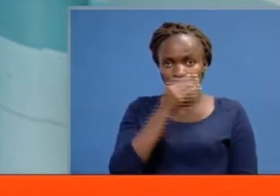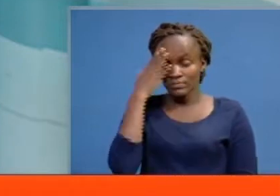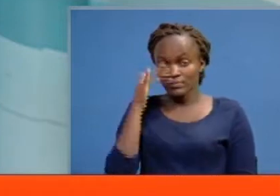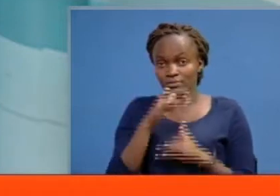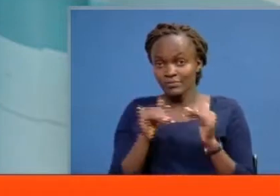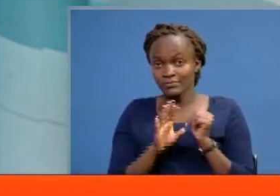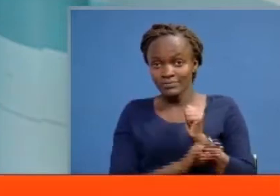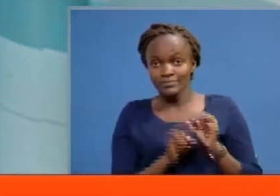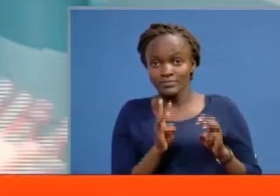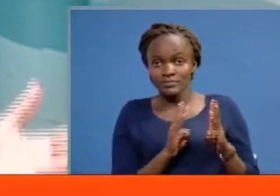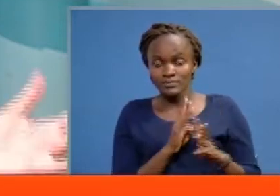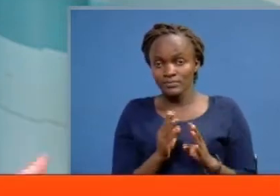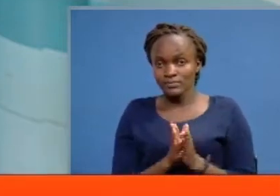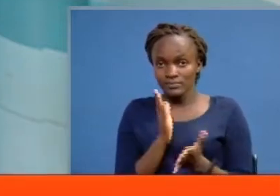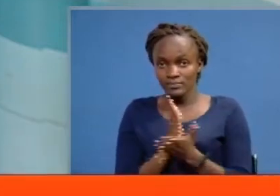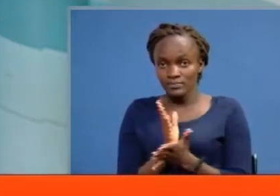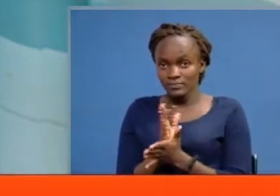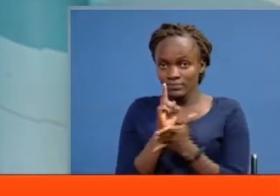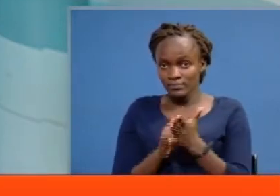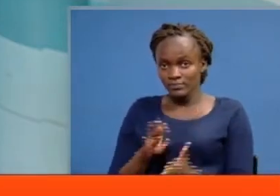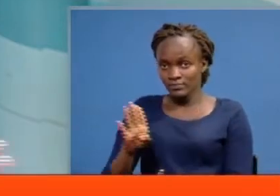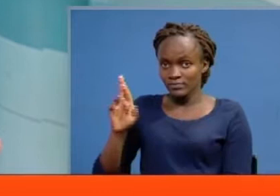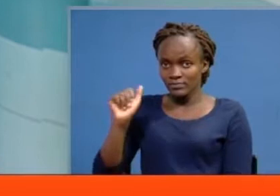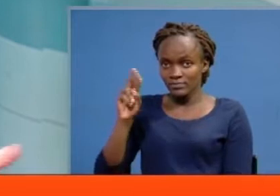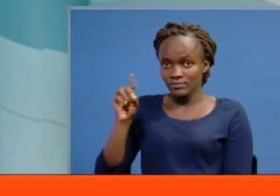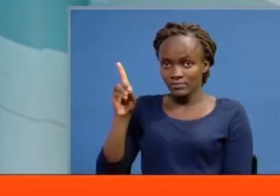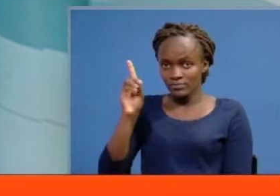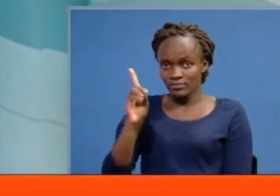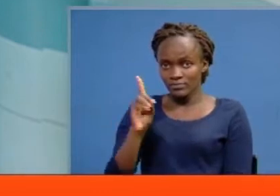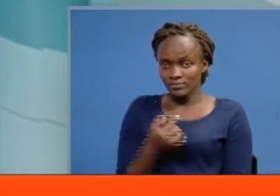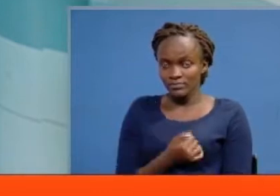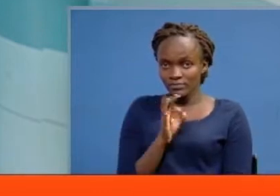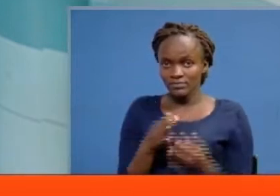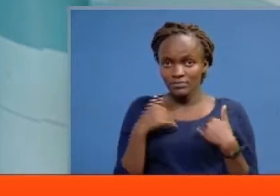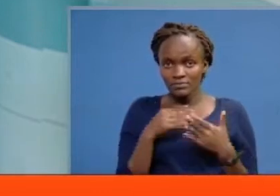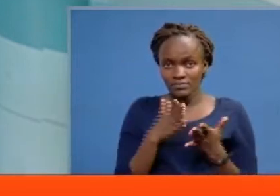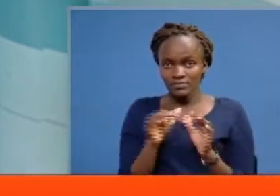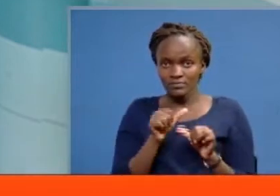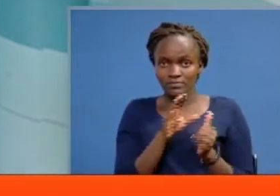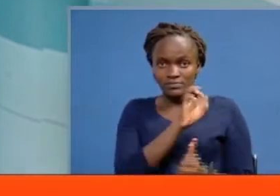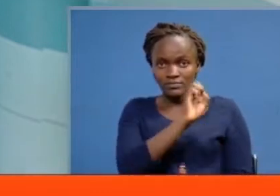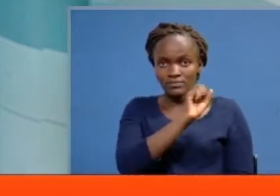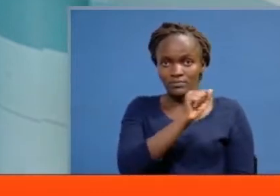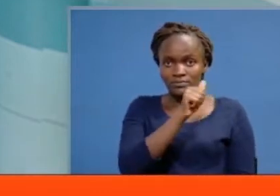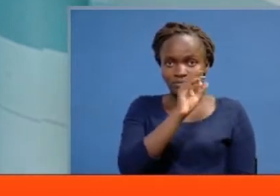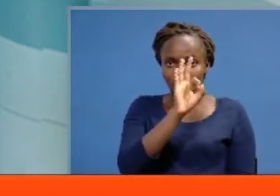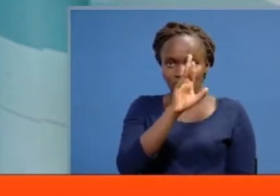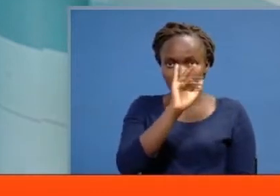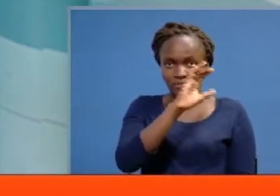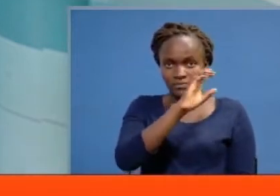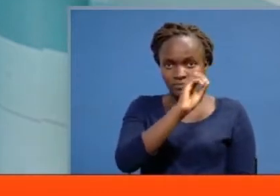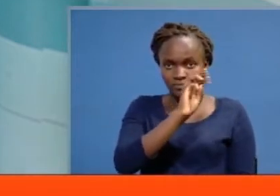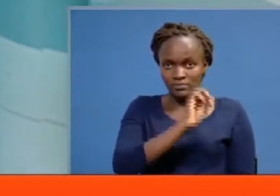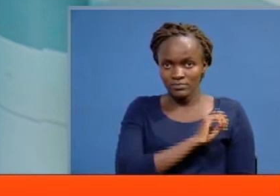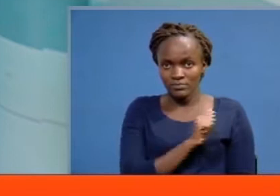in the world. So that already is a brand, whether there is a representative of Safaricom or not. So when it comes to an individual brand,